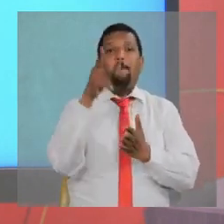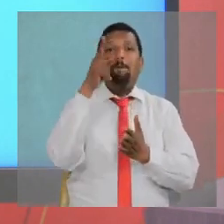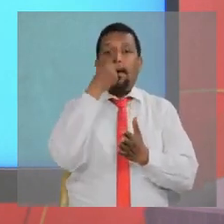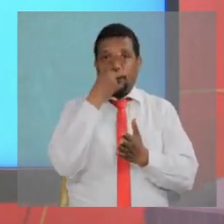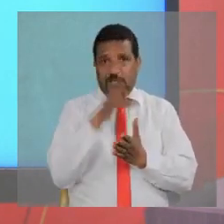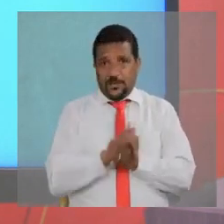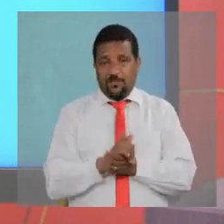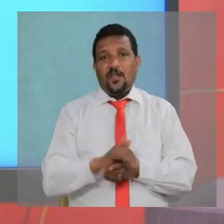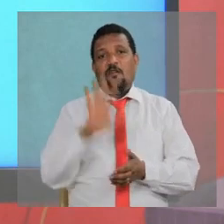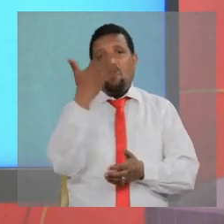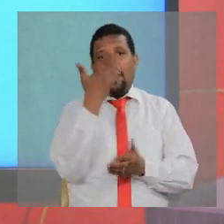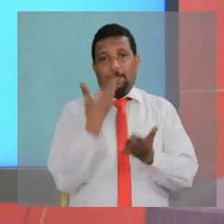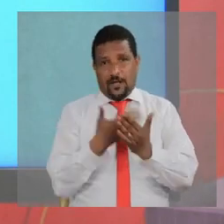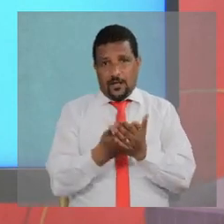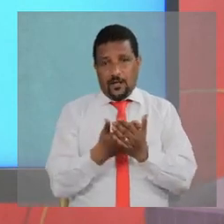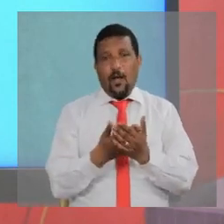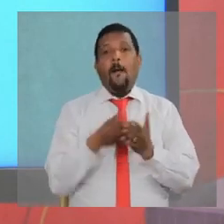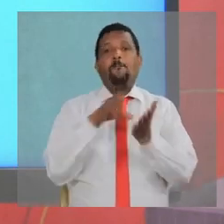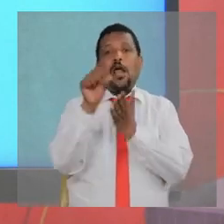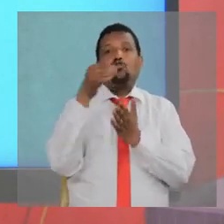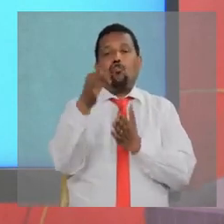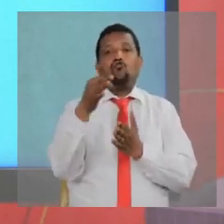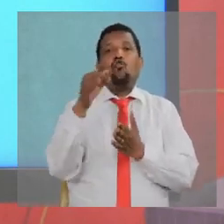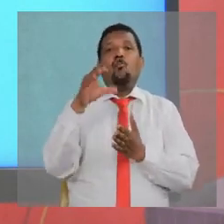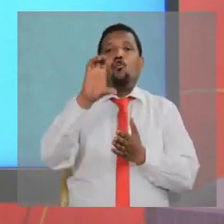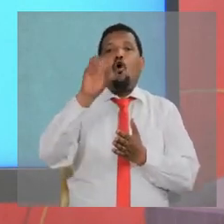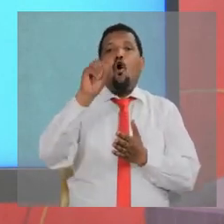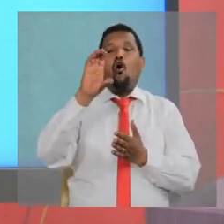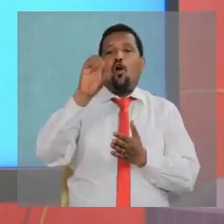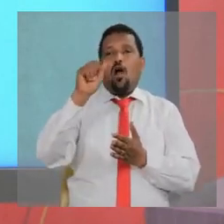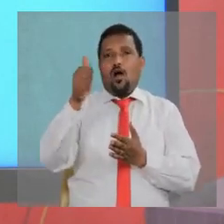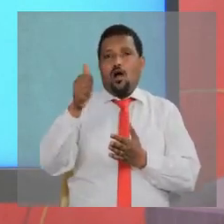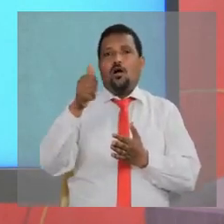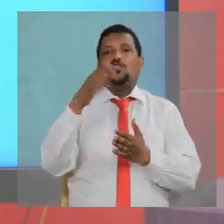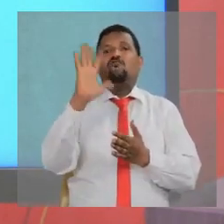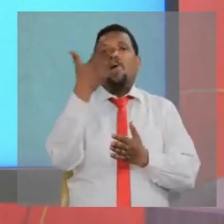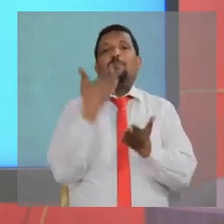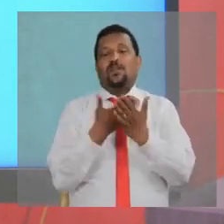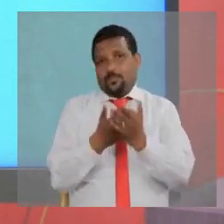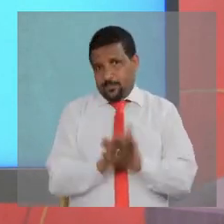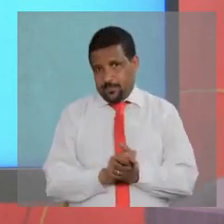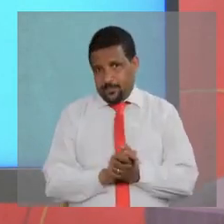Pepsi is 5 birr and the price of Coca is 5 birr.